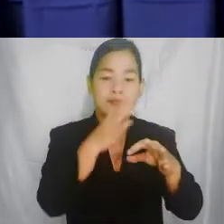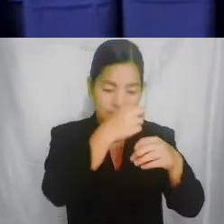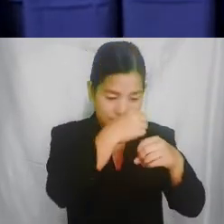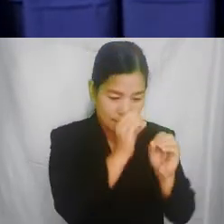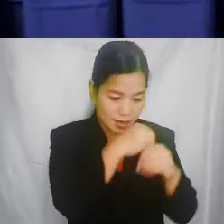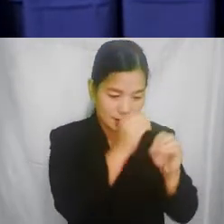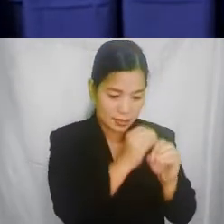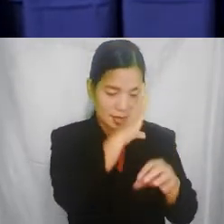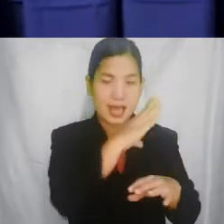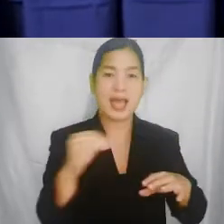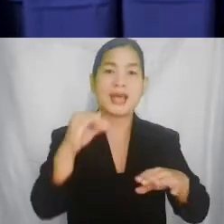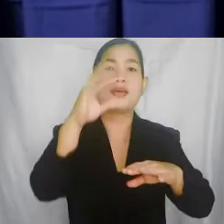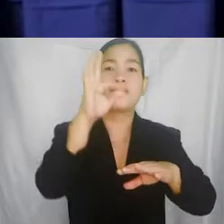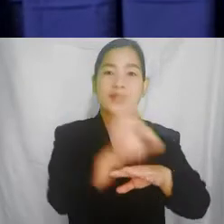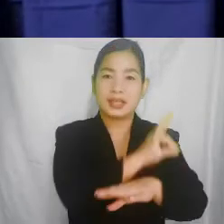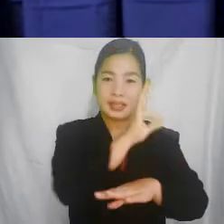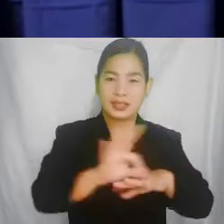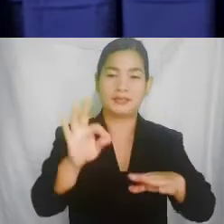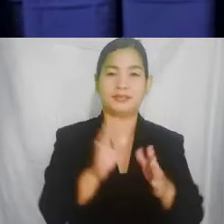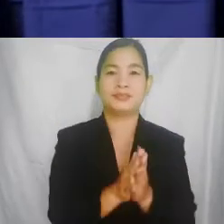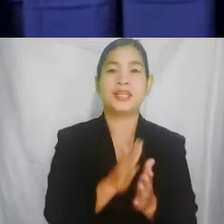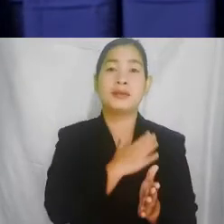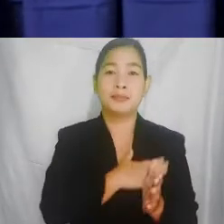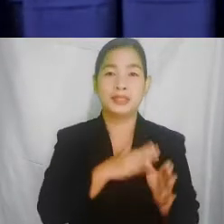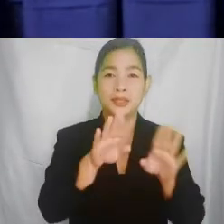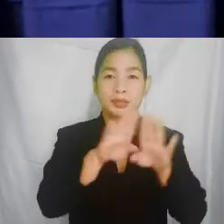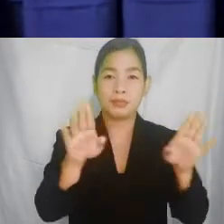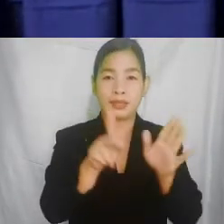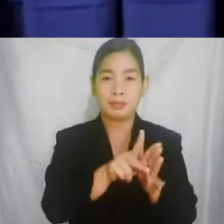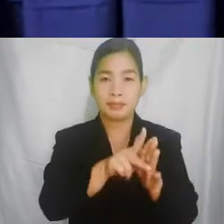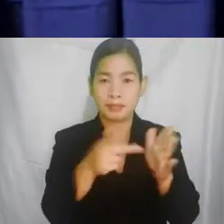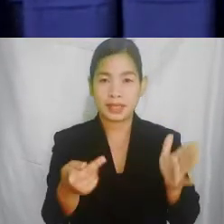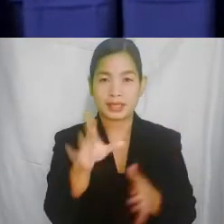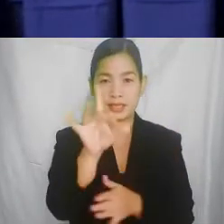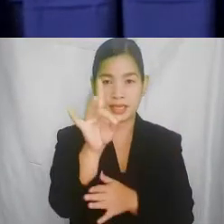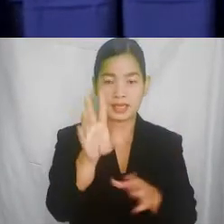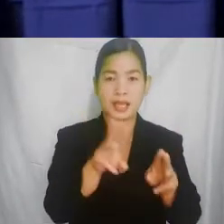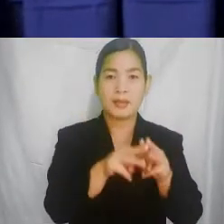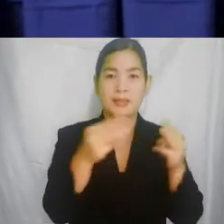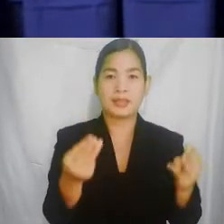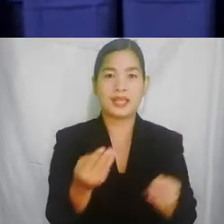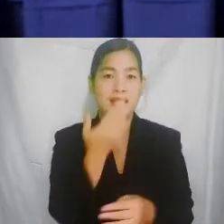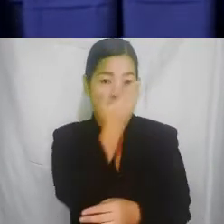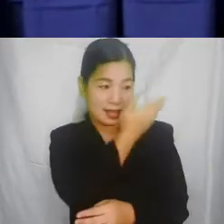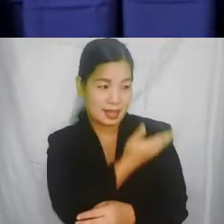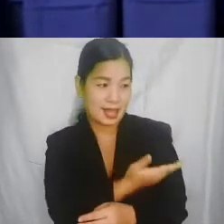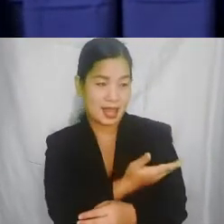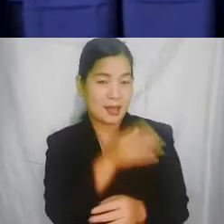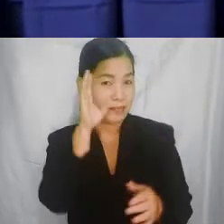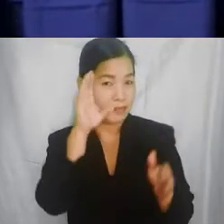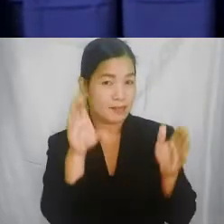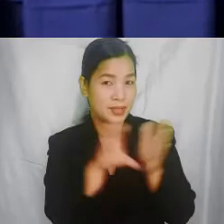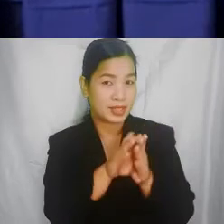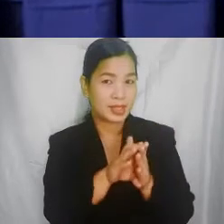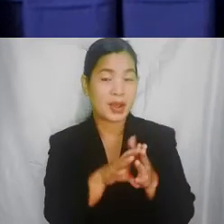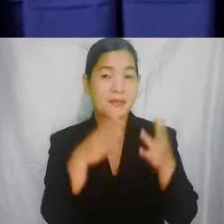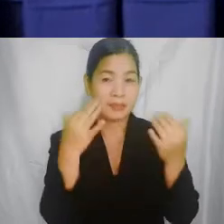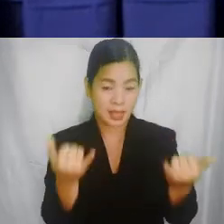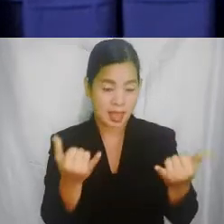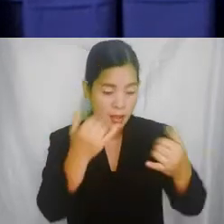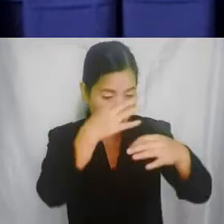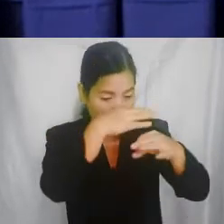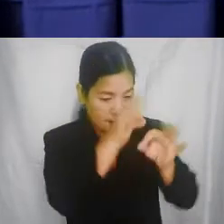Turn in to page 8 of your module, and here is a photo of a compound light microscope with labels in